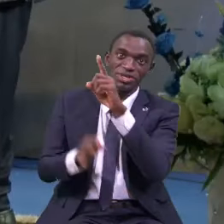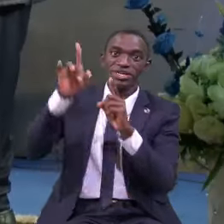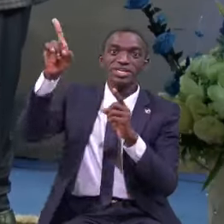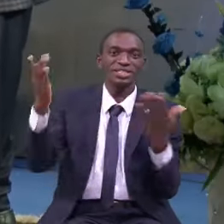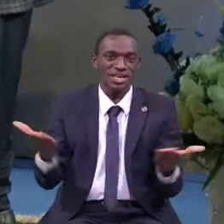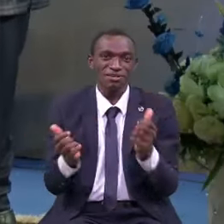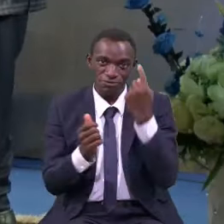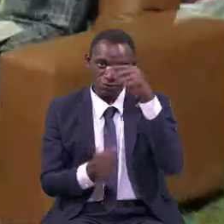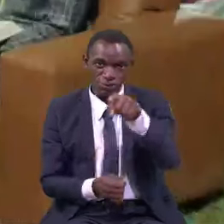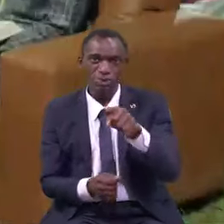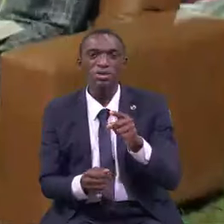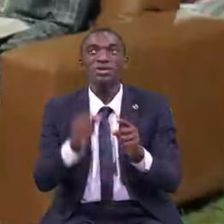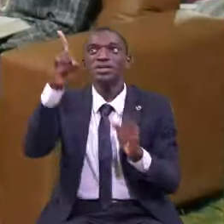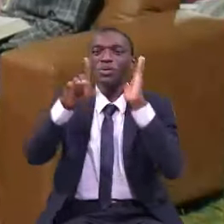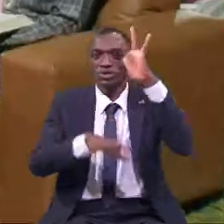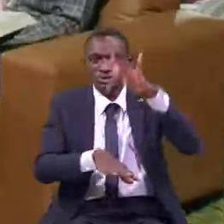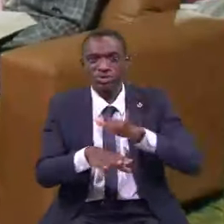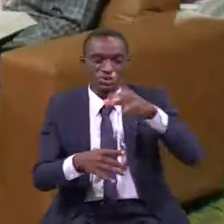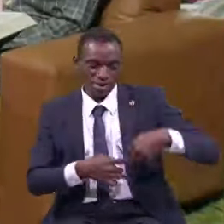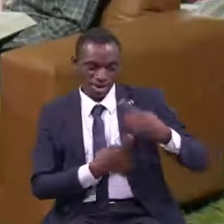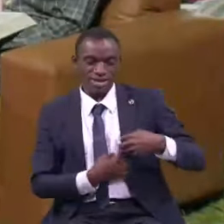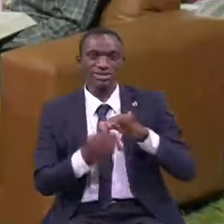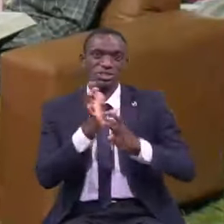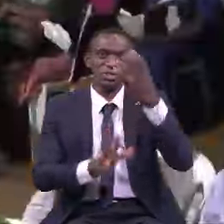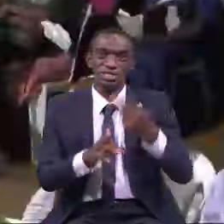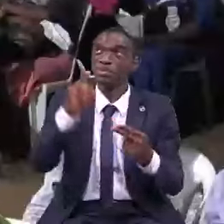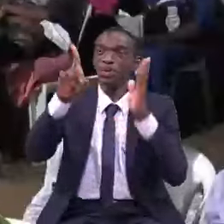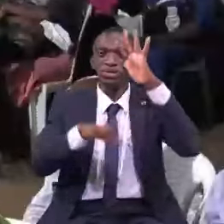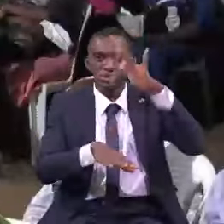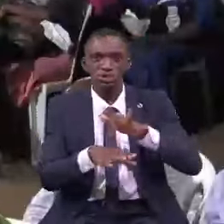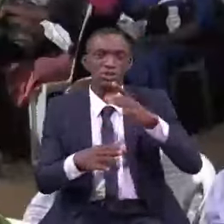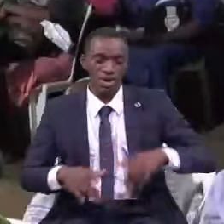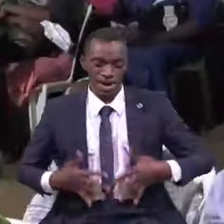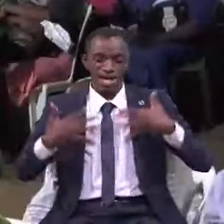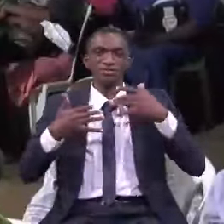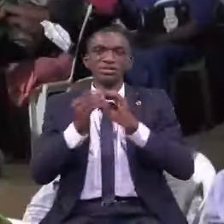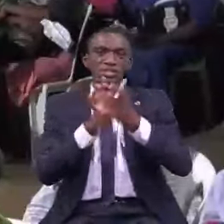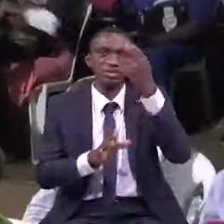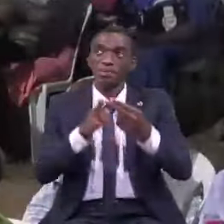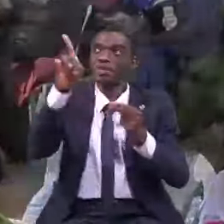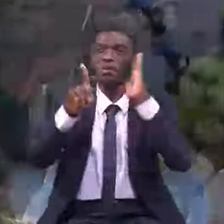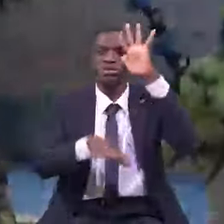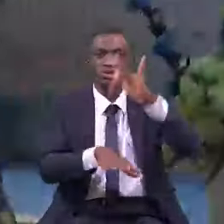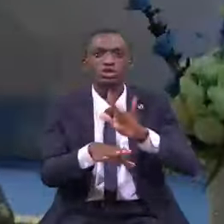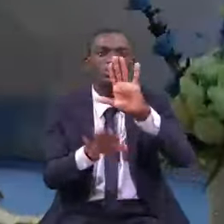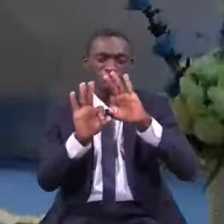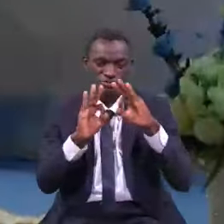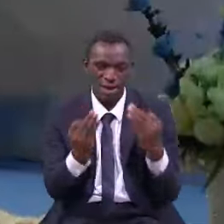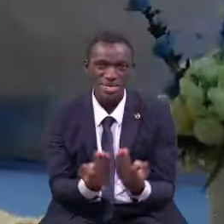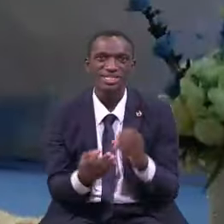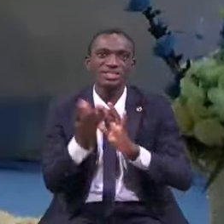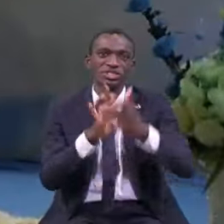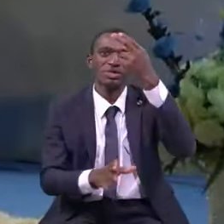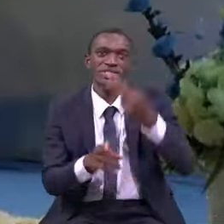He will touch your heart. He'll touch your life. He'll touch your family. He will